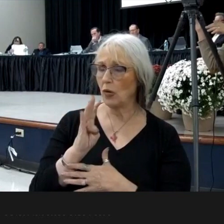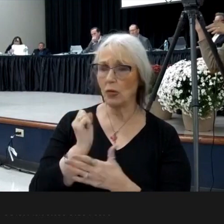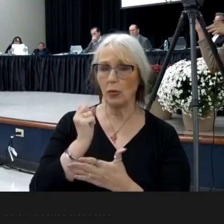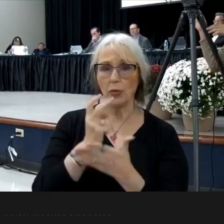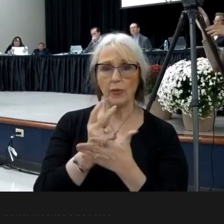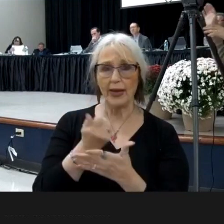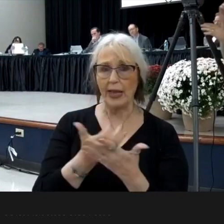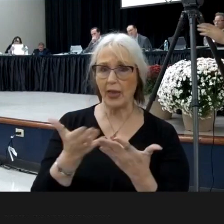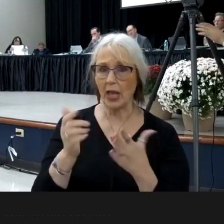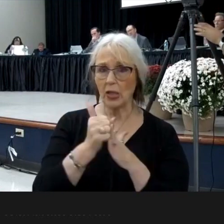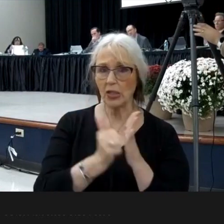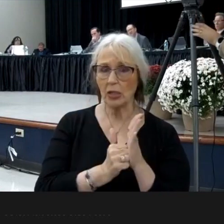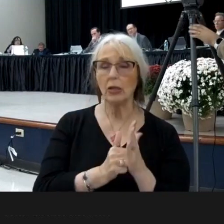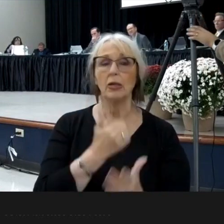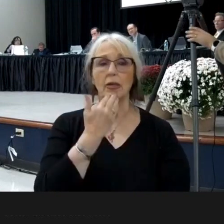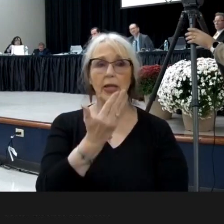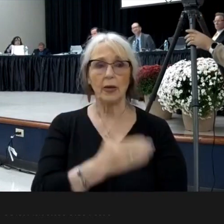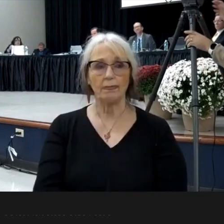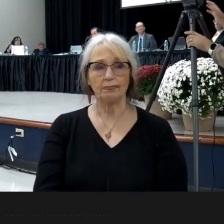agenda. Thank you.